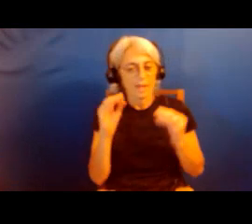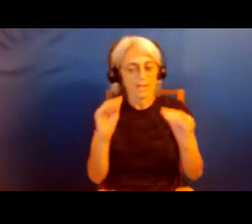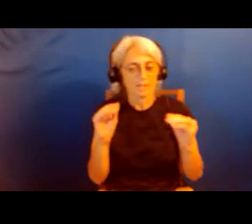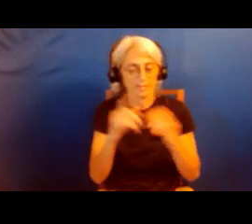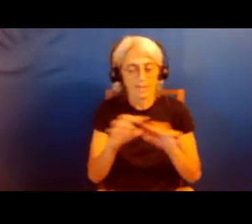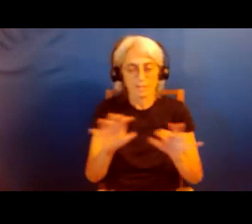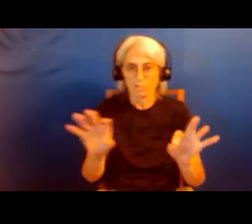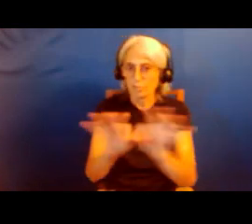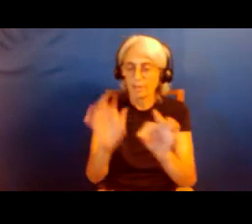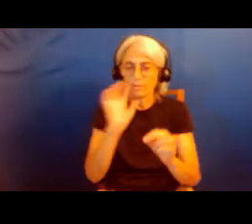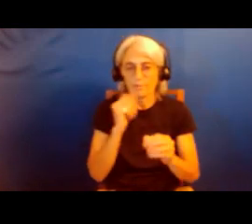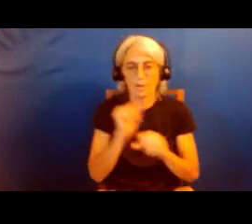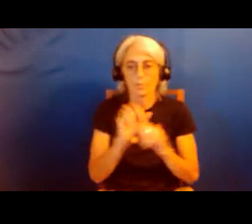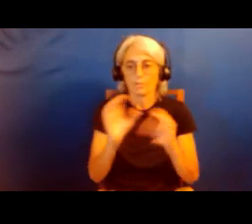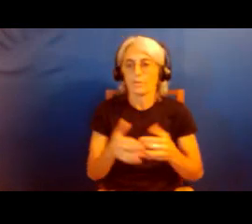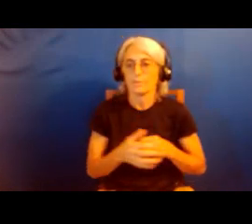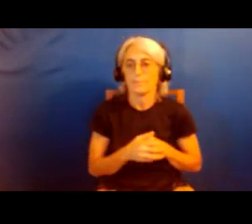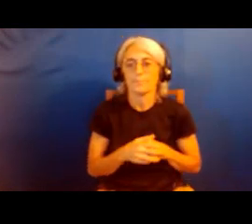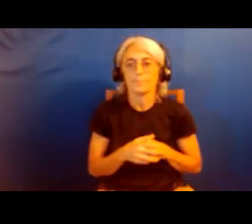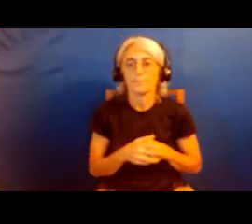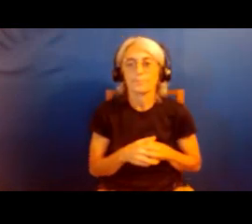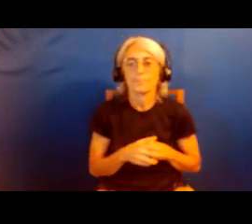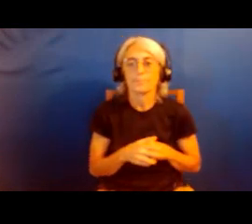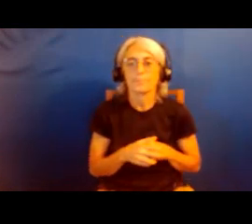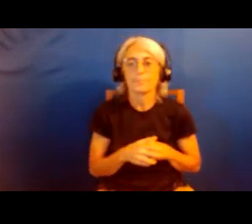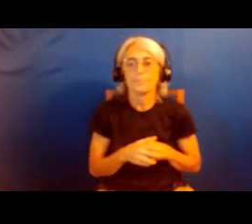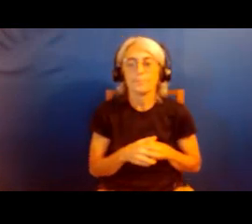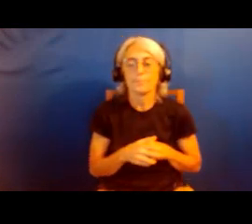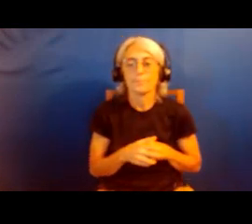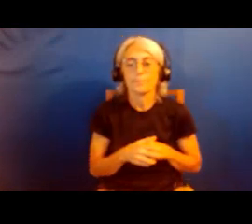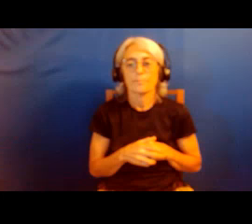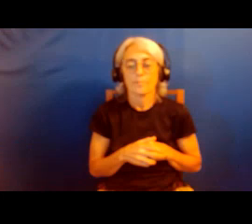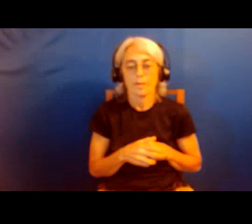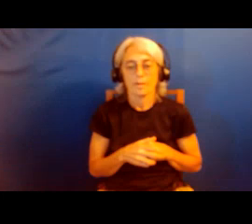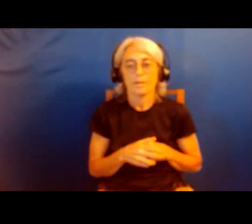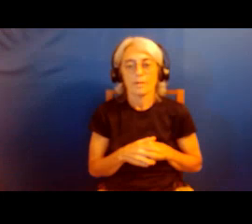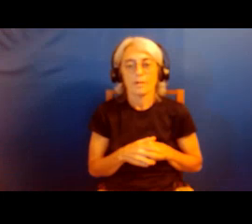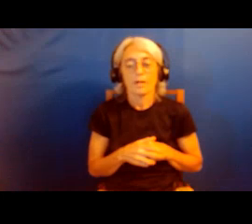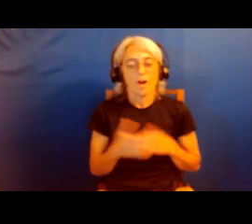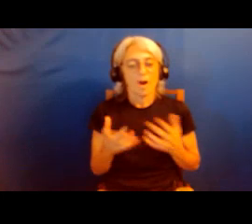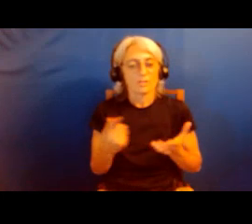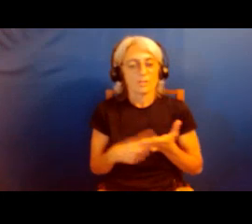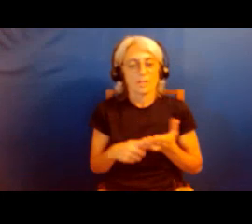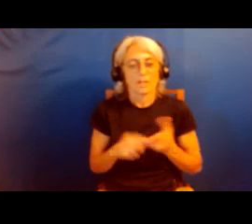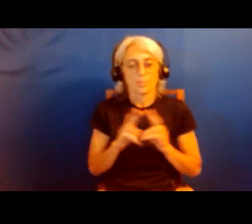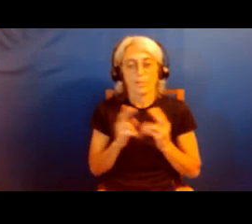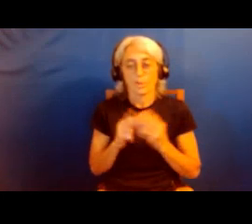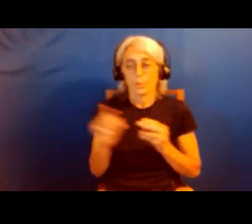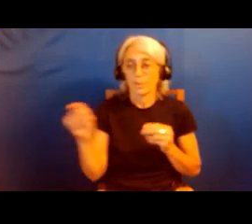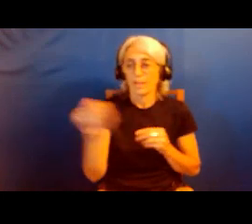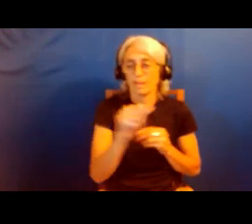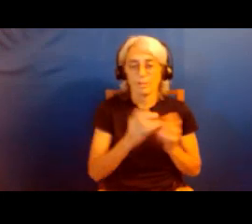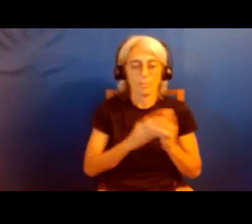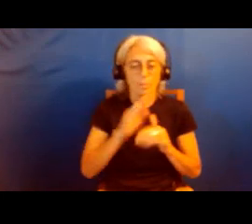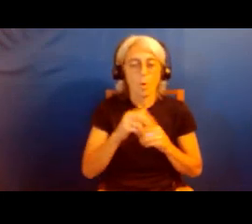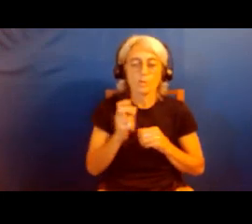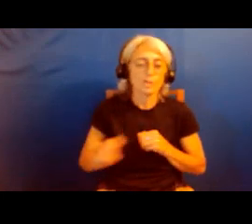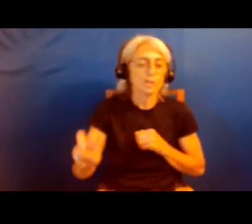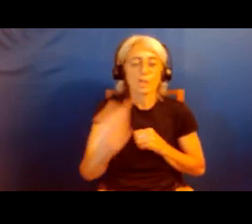our workforce. And it's also important here to mention that we've been talking with the unions during this entire journey so that they